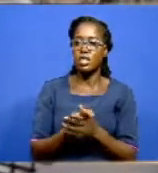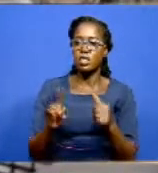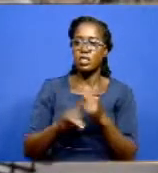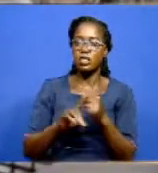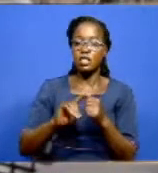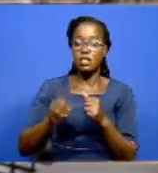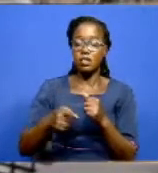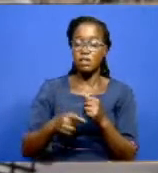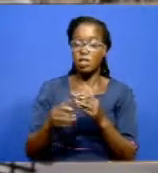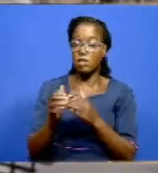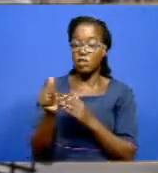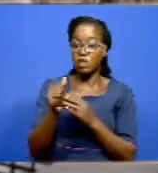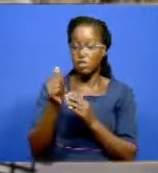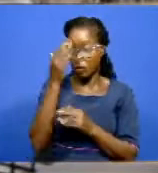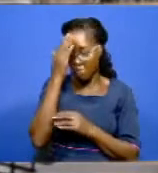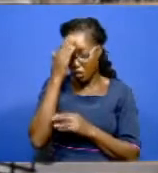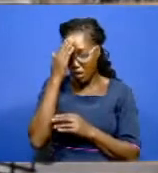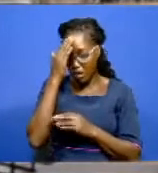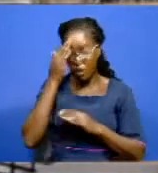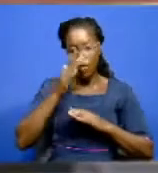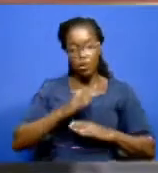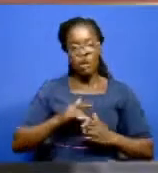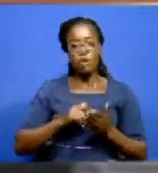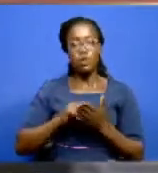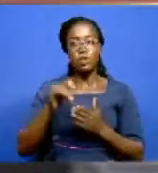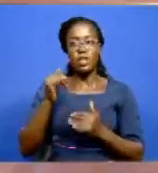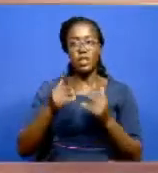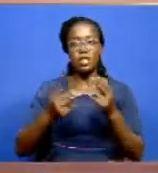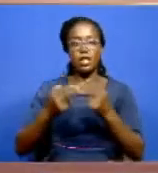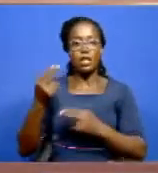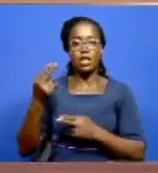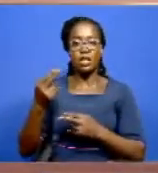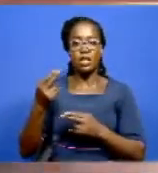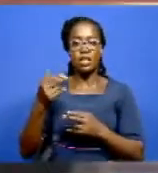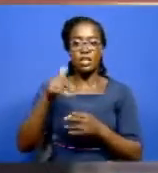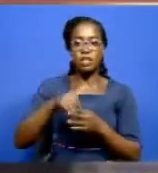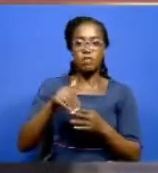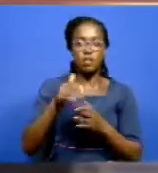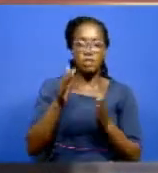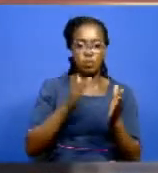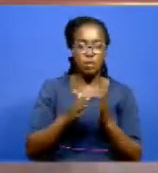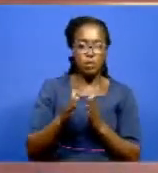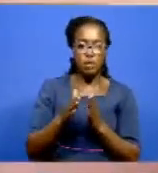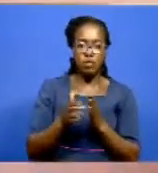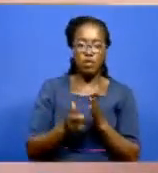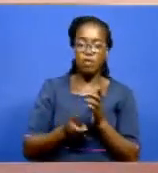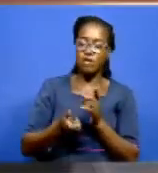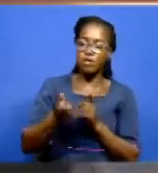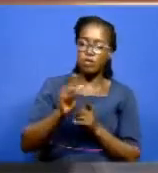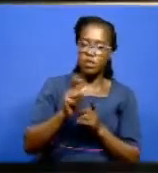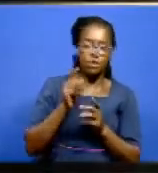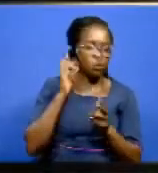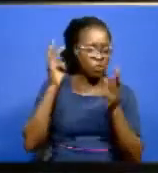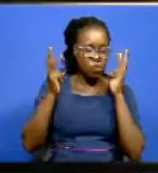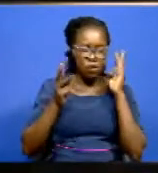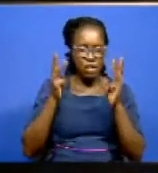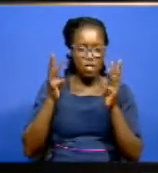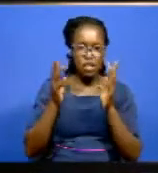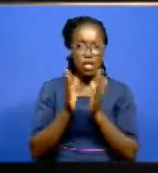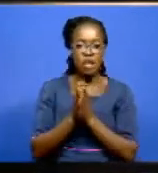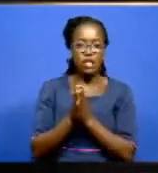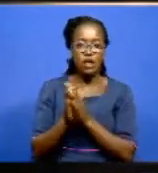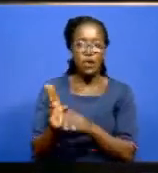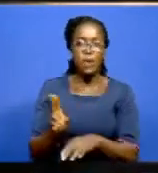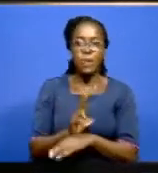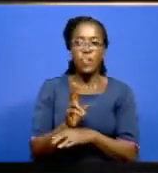on Monday, taking a breather from the weekend's record high as investors prepared for inflation worries and U.S. stimulus spending to